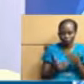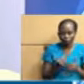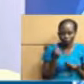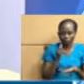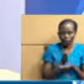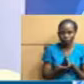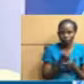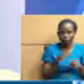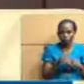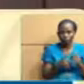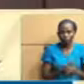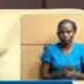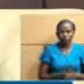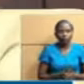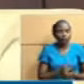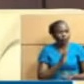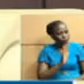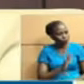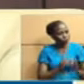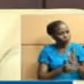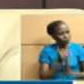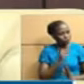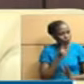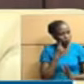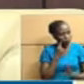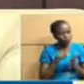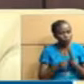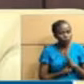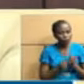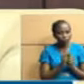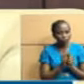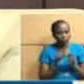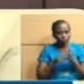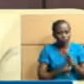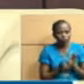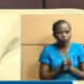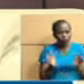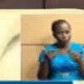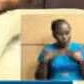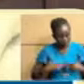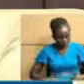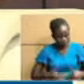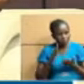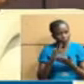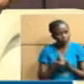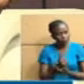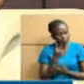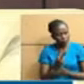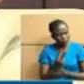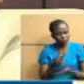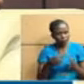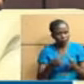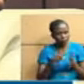here today. Professor, let me stay with you a little bit. I know I will be coming to questions of public health, issues of public health, because the two dimensions